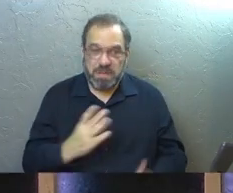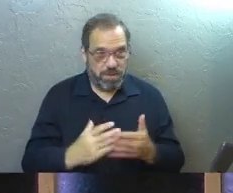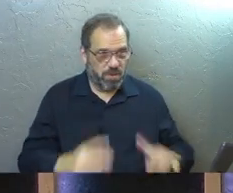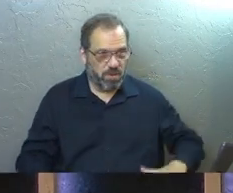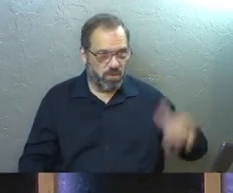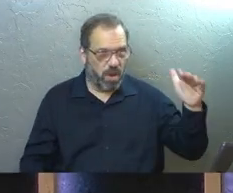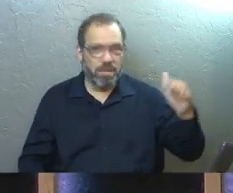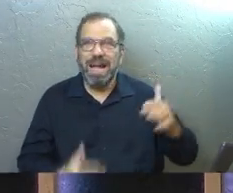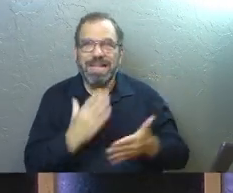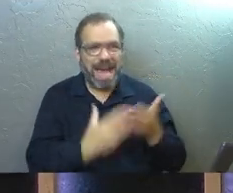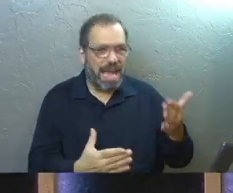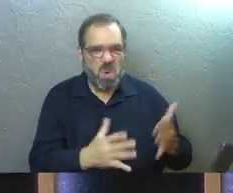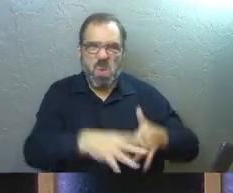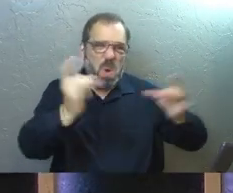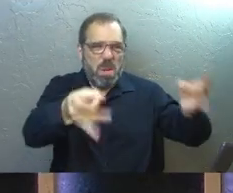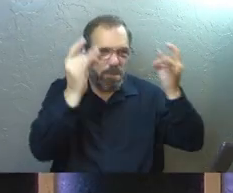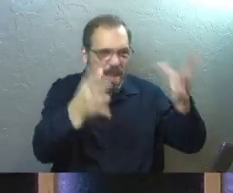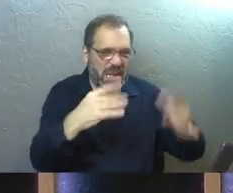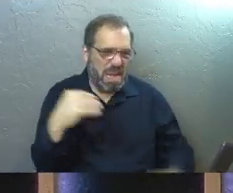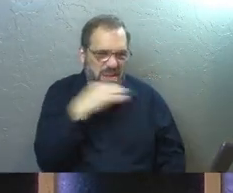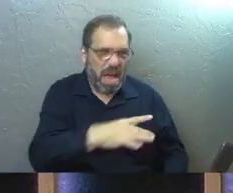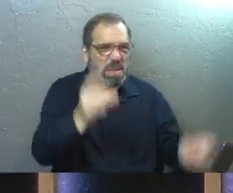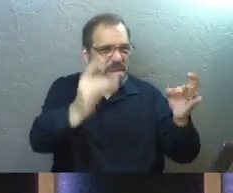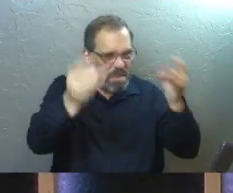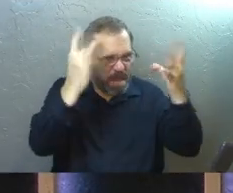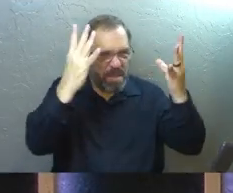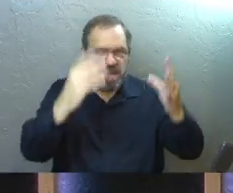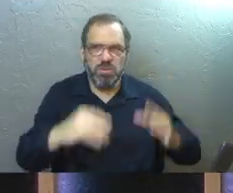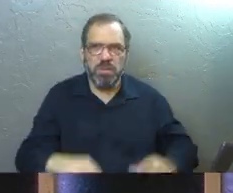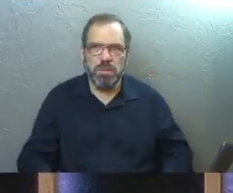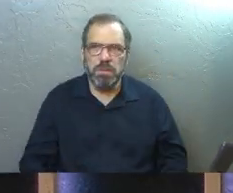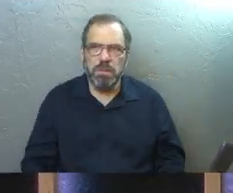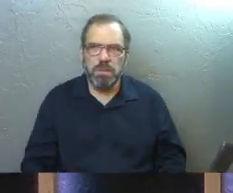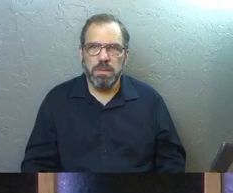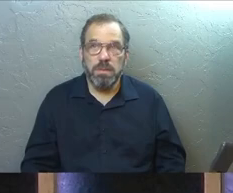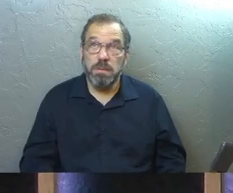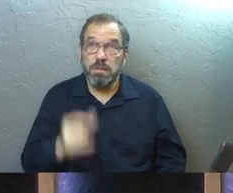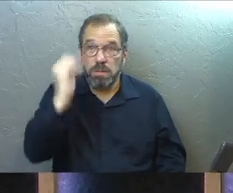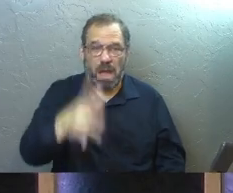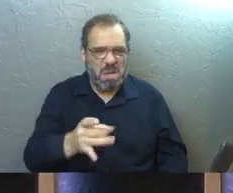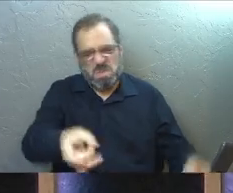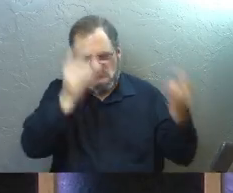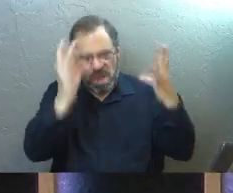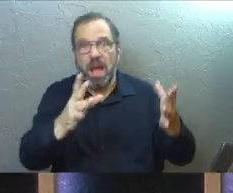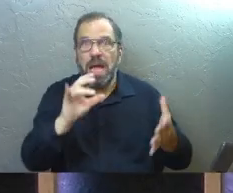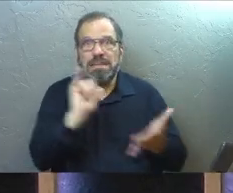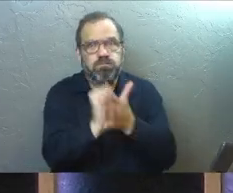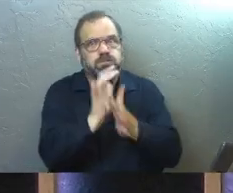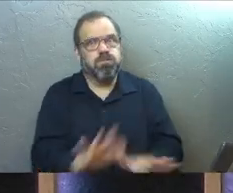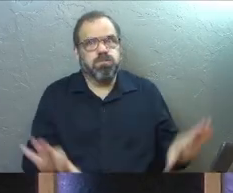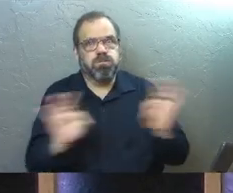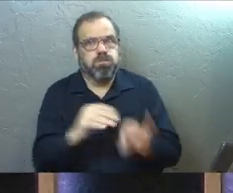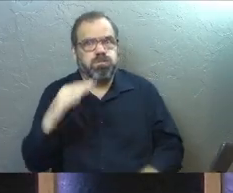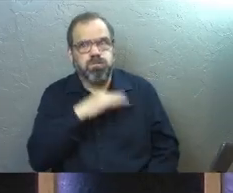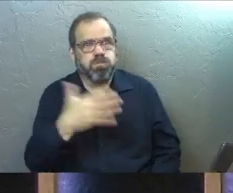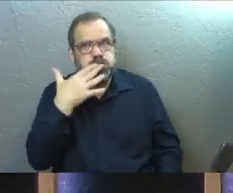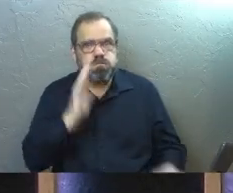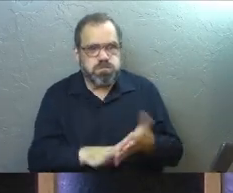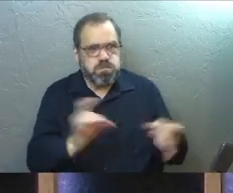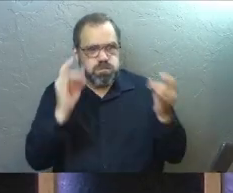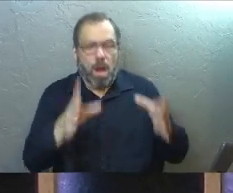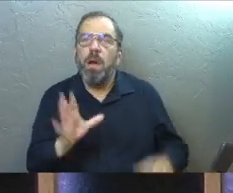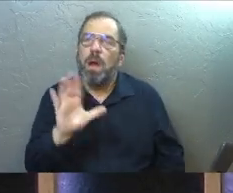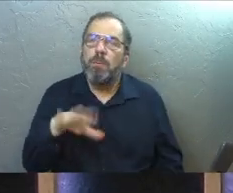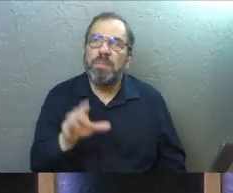grew up and people told you certain things were abominations. Lying is an abomination to God. it's that big of a deal. Why is it such a big